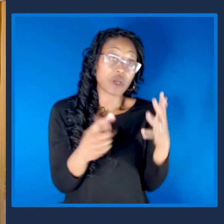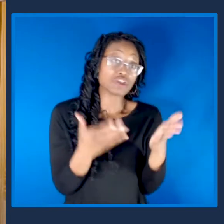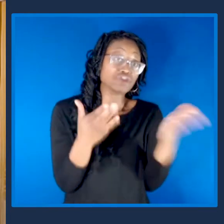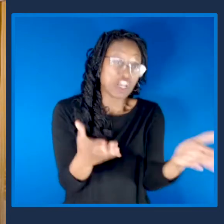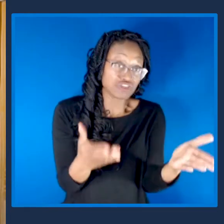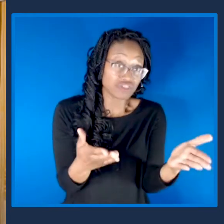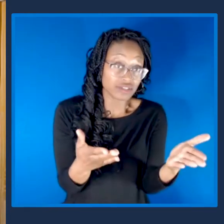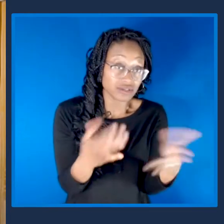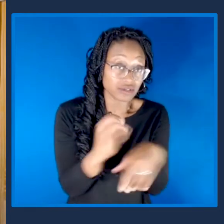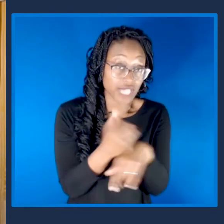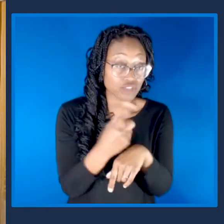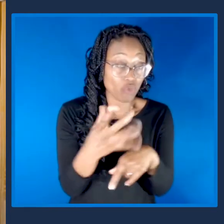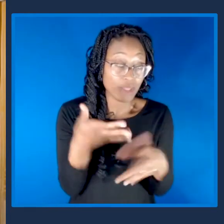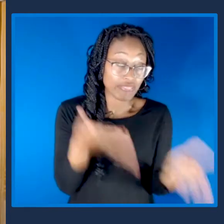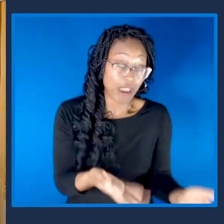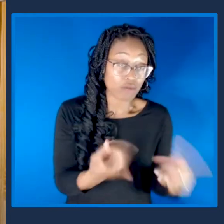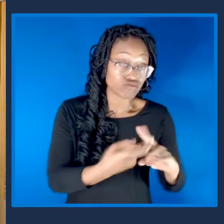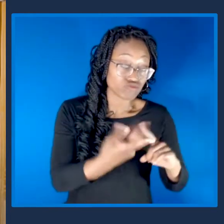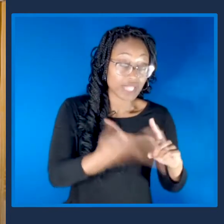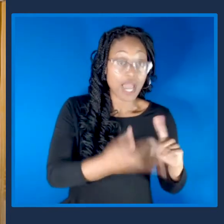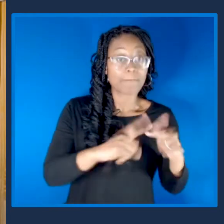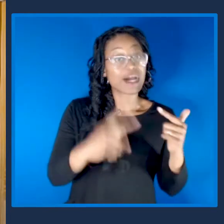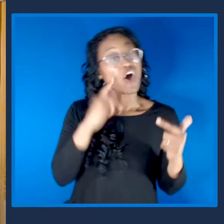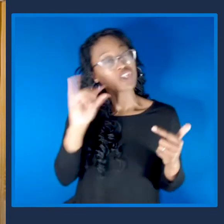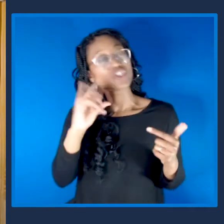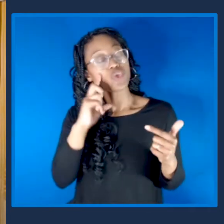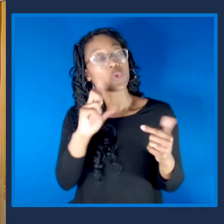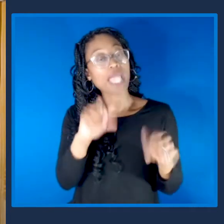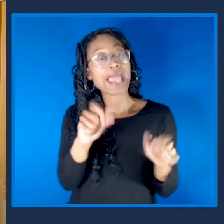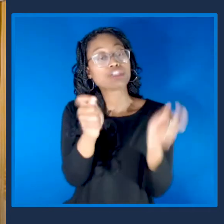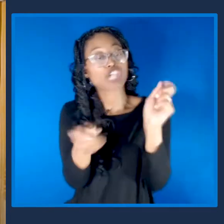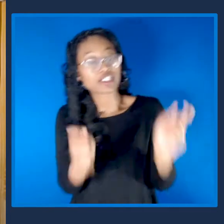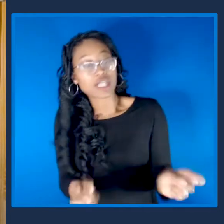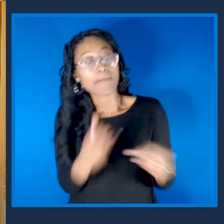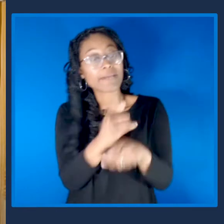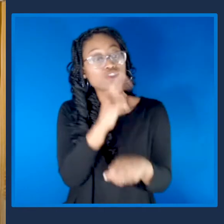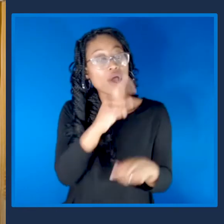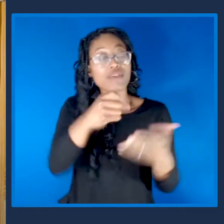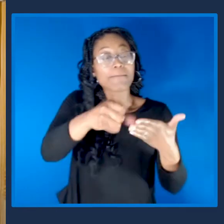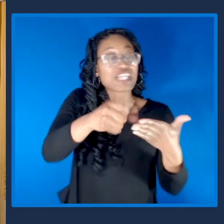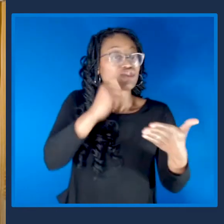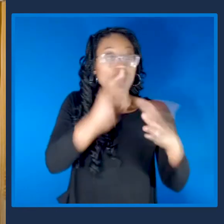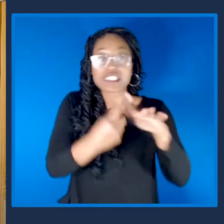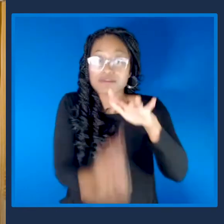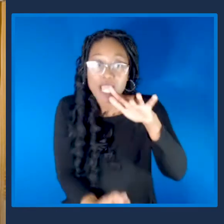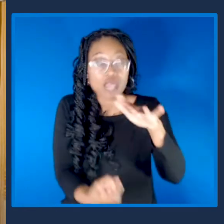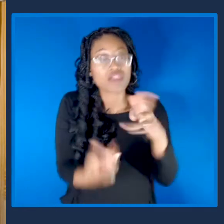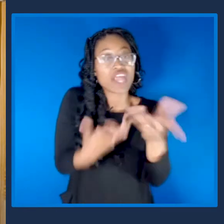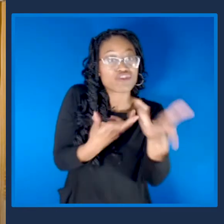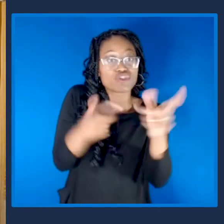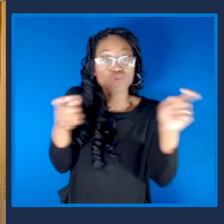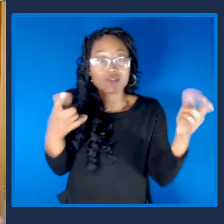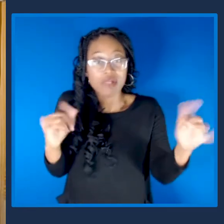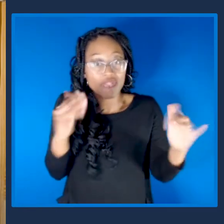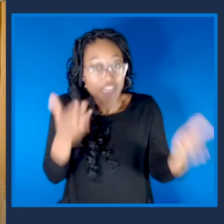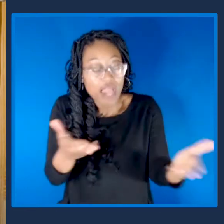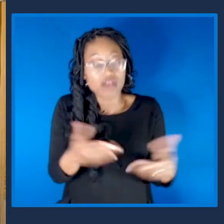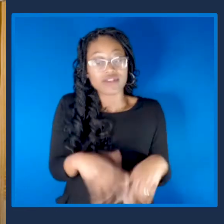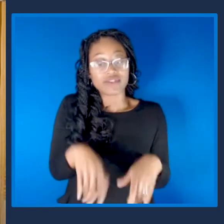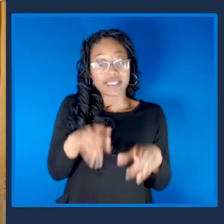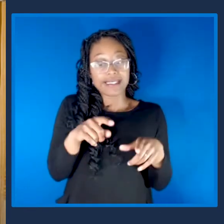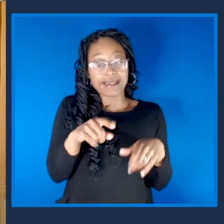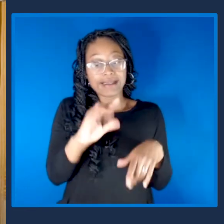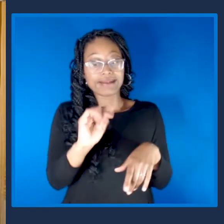and making sure things like buttons don't disappear. Interactive controls are still there. And the text adjusts with colors and settings and they